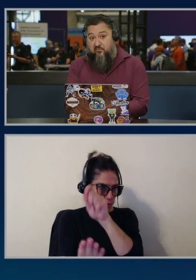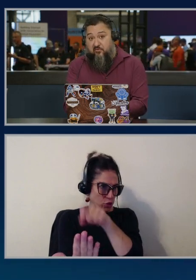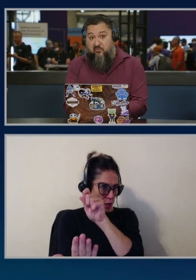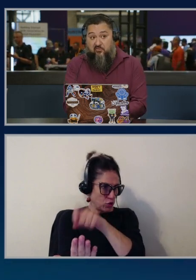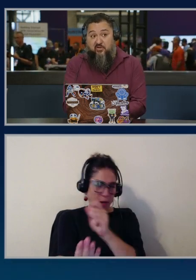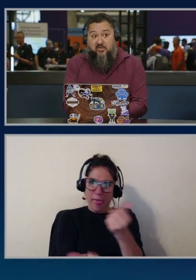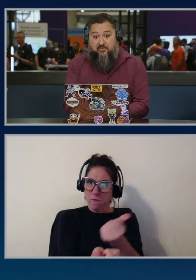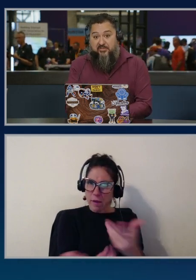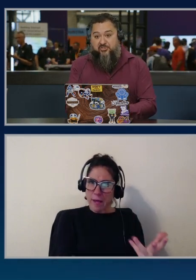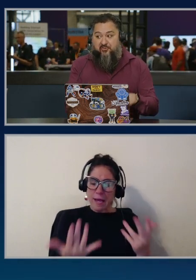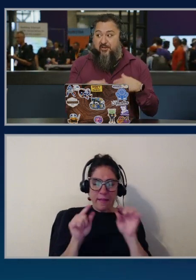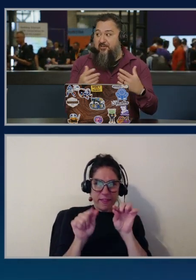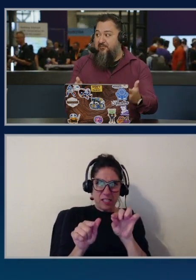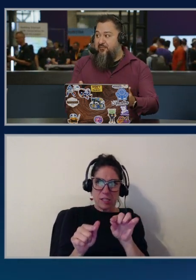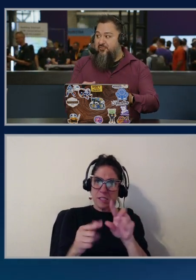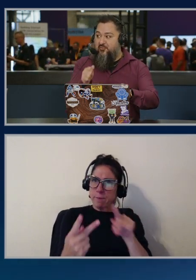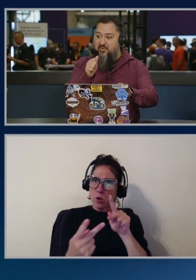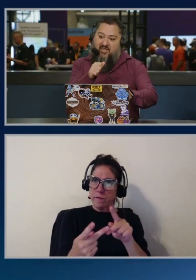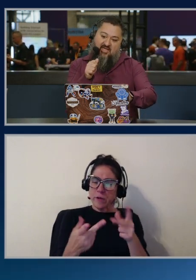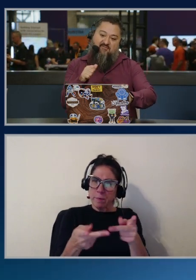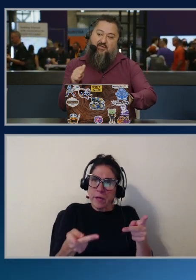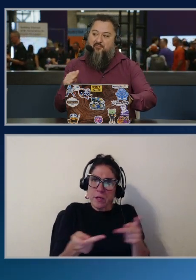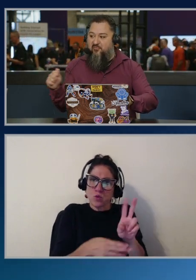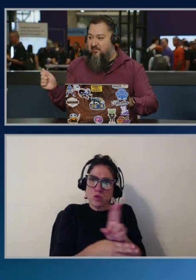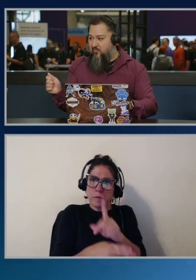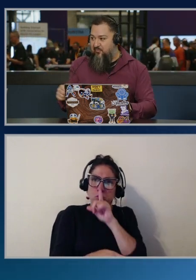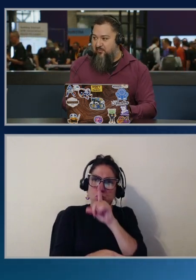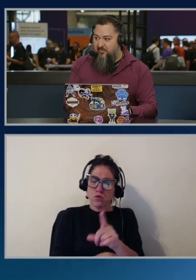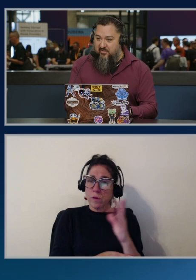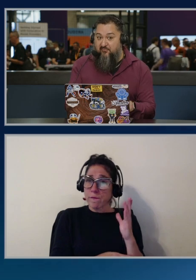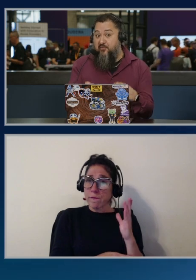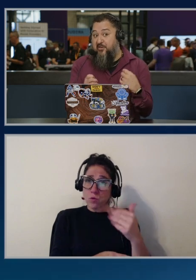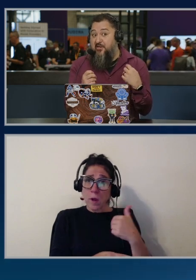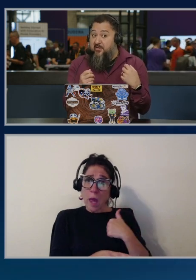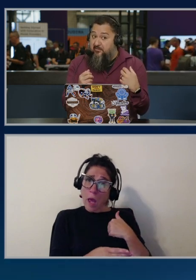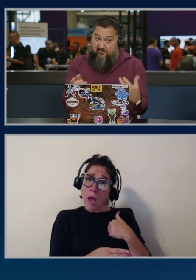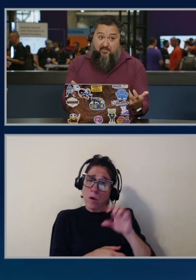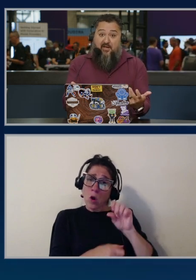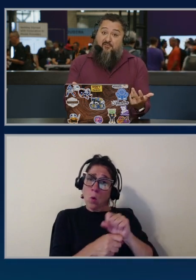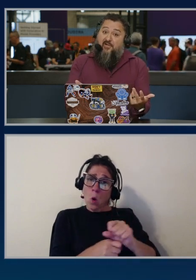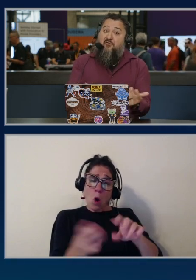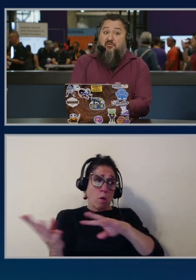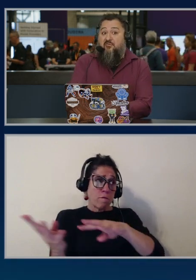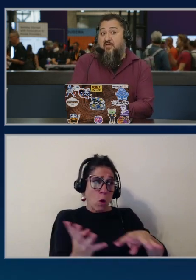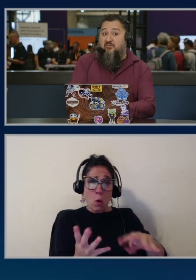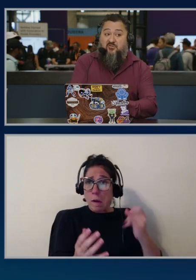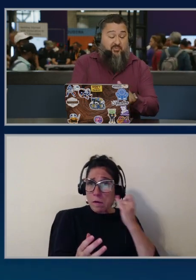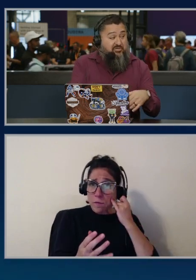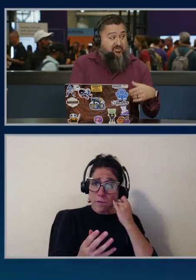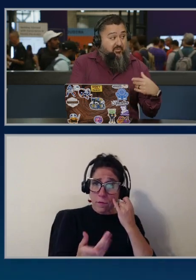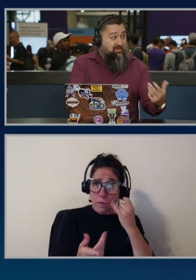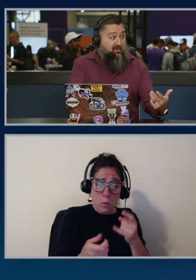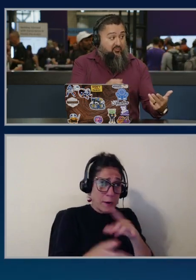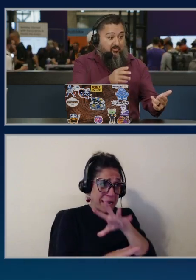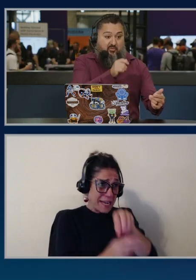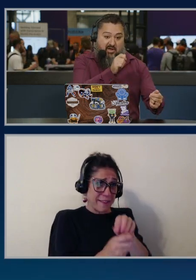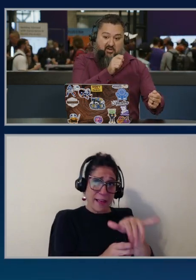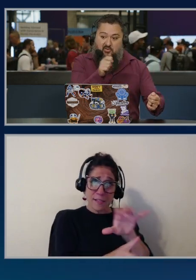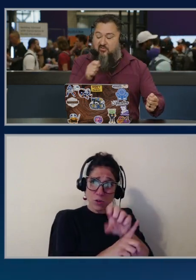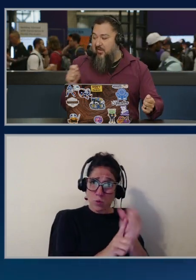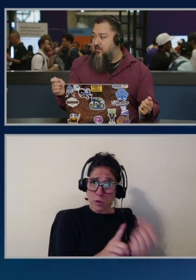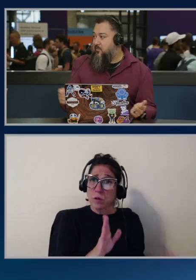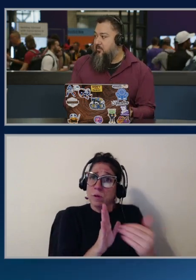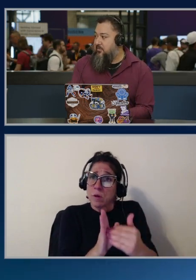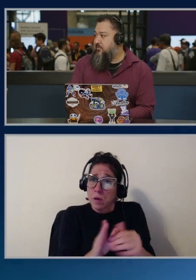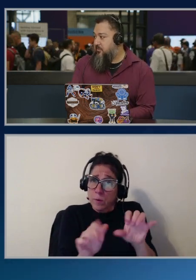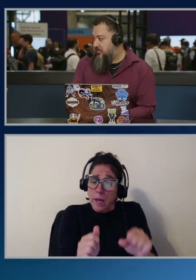perfect place to use it, to make sure that in the future we have that prescribed workflow that if we somehow find ourselves in that situation, we can go through and